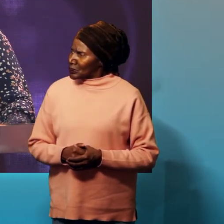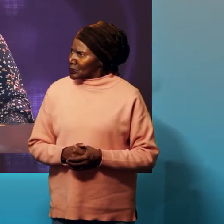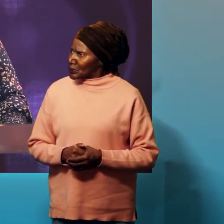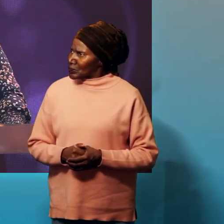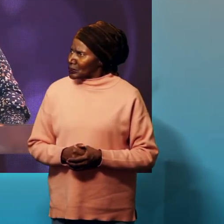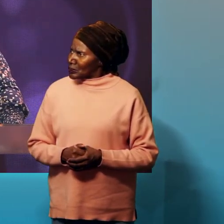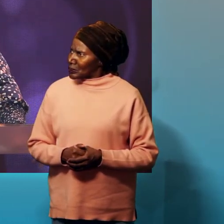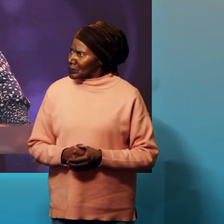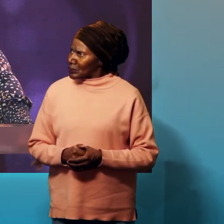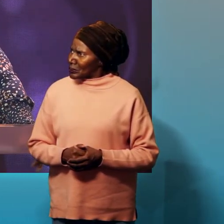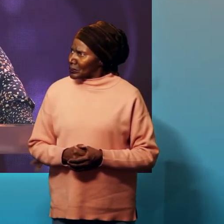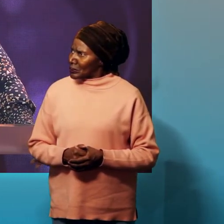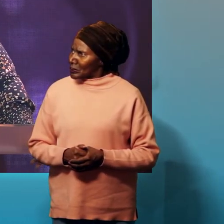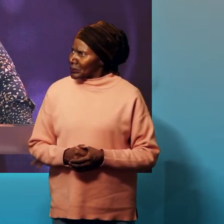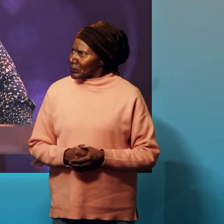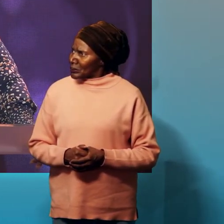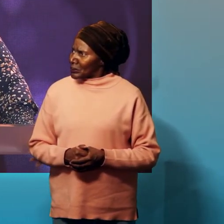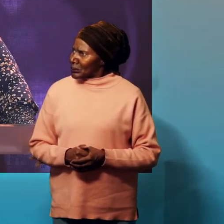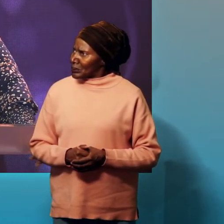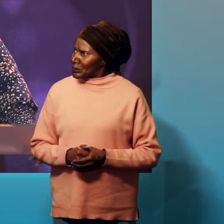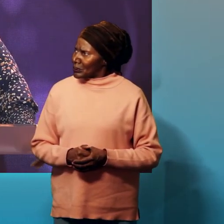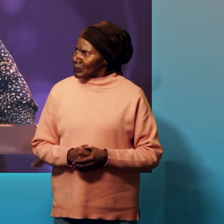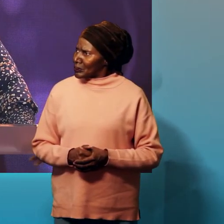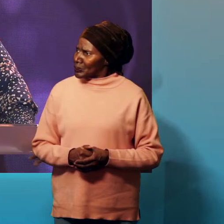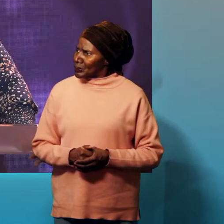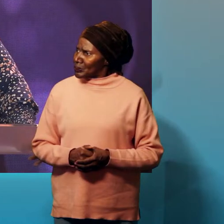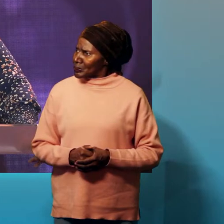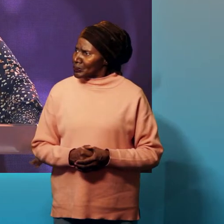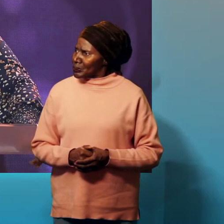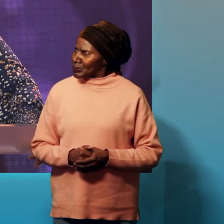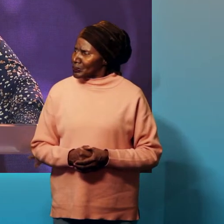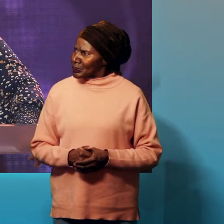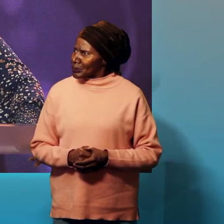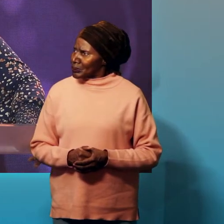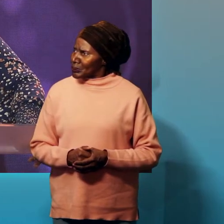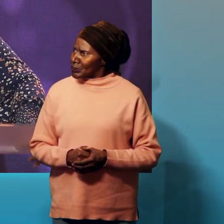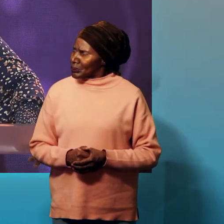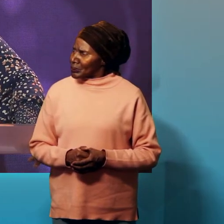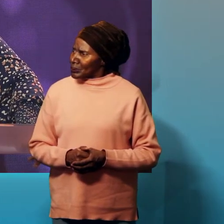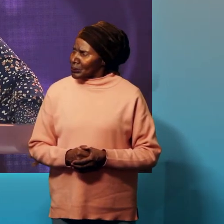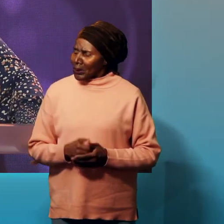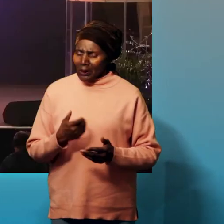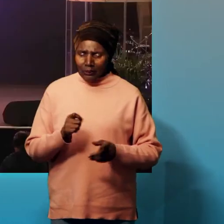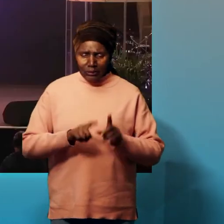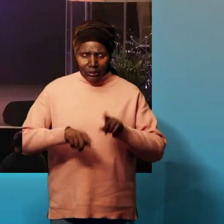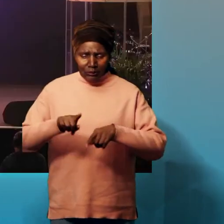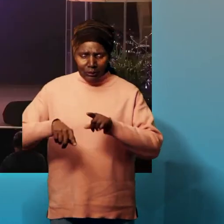Pastor Akuswa, Pastor Jacqueline, to have Lily's, Corinne,